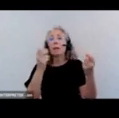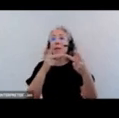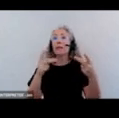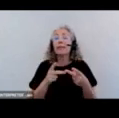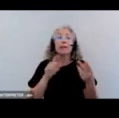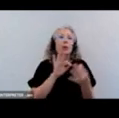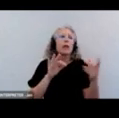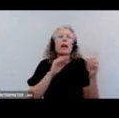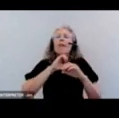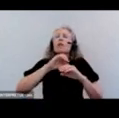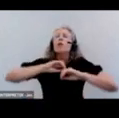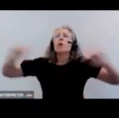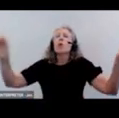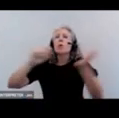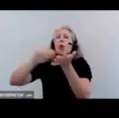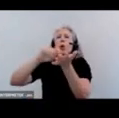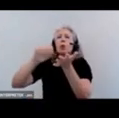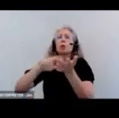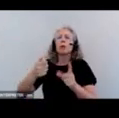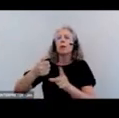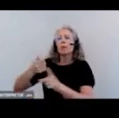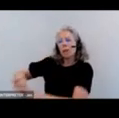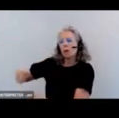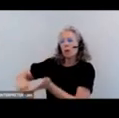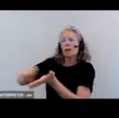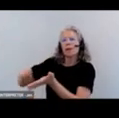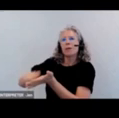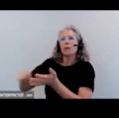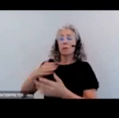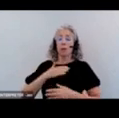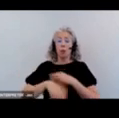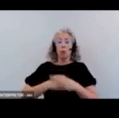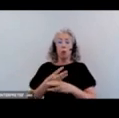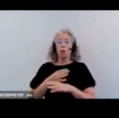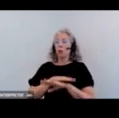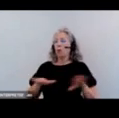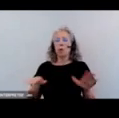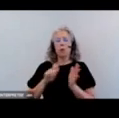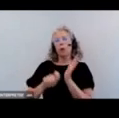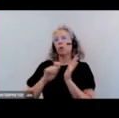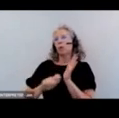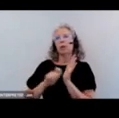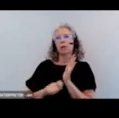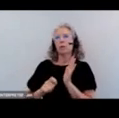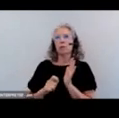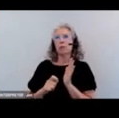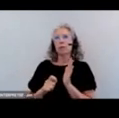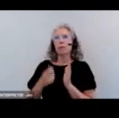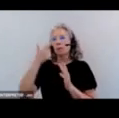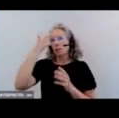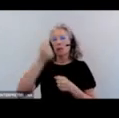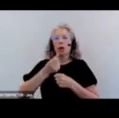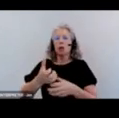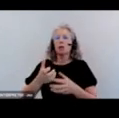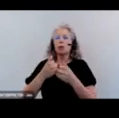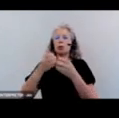not have notes at all or write the notes themselves. In the world I am in, we do not have notes because it's caused too many